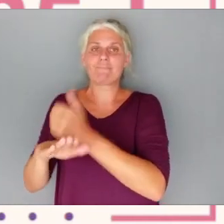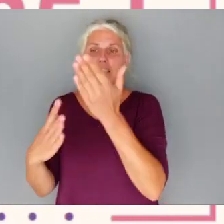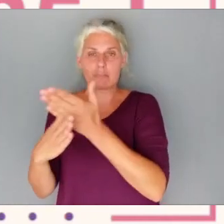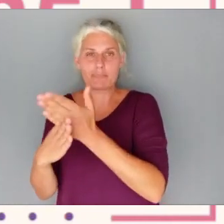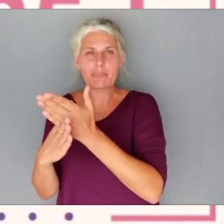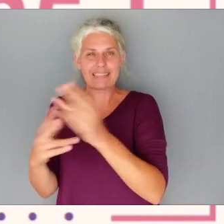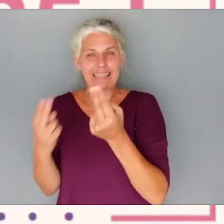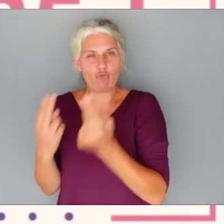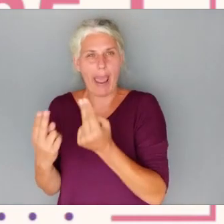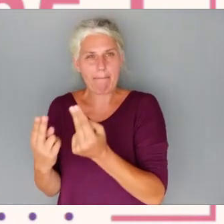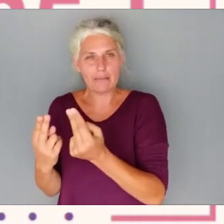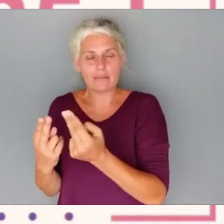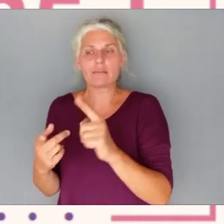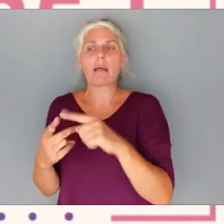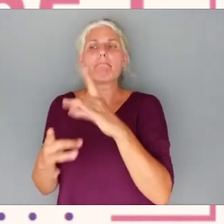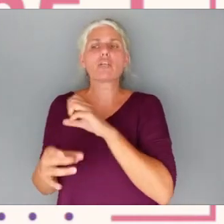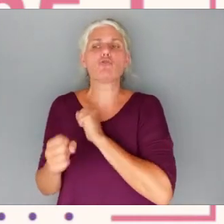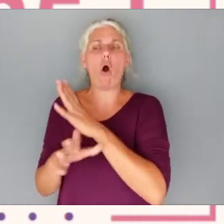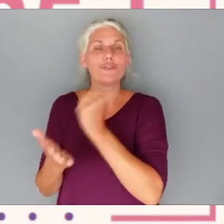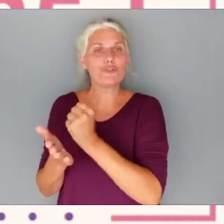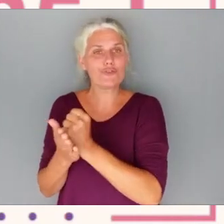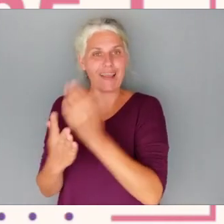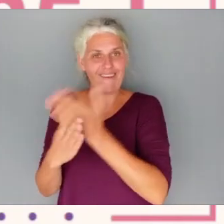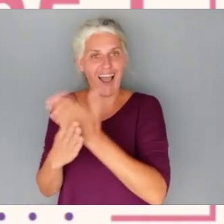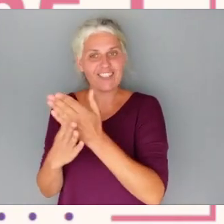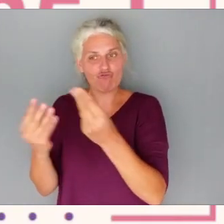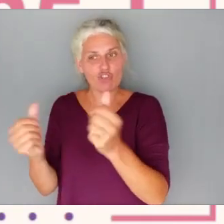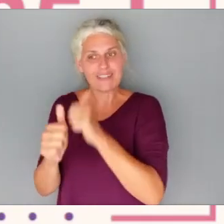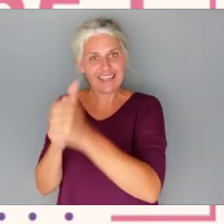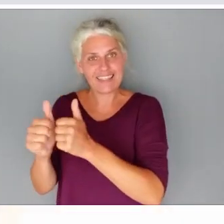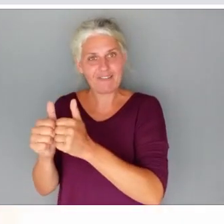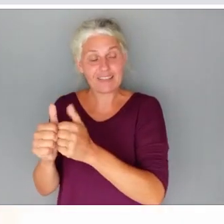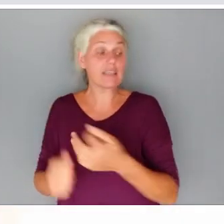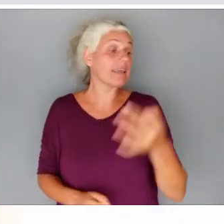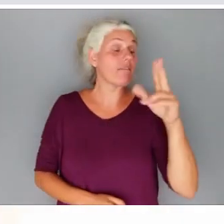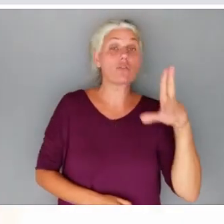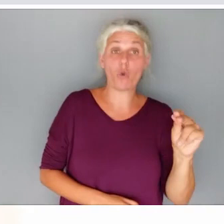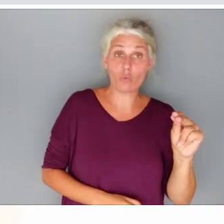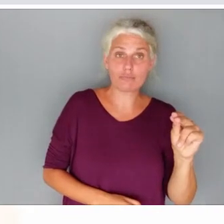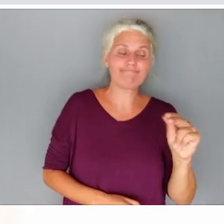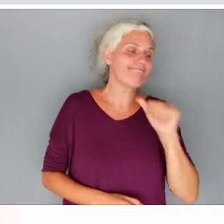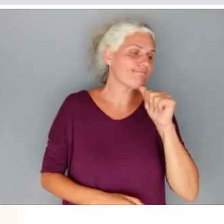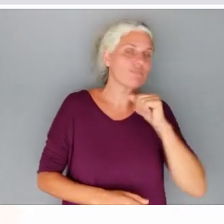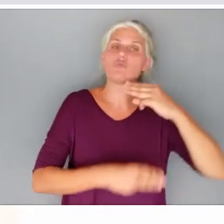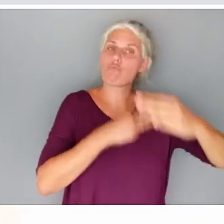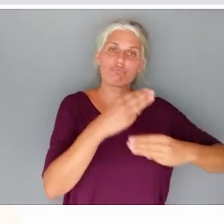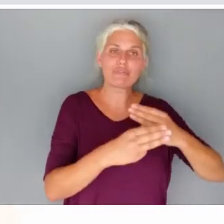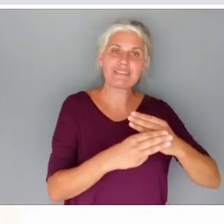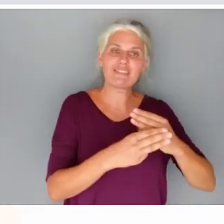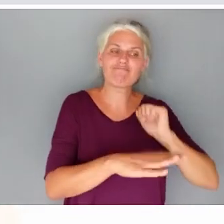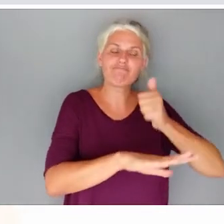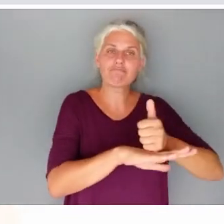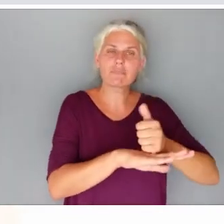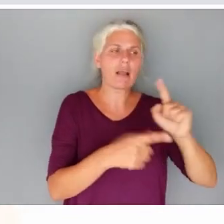procedure for responding to accessibility requirements and ensuring that all students have access to our resources and activities. The no answer means we do